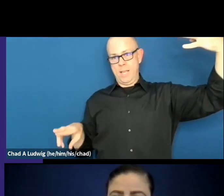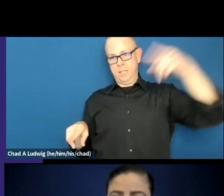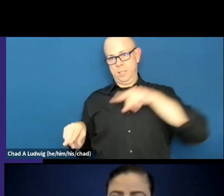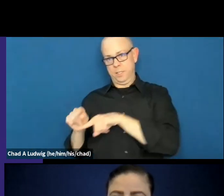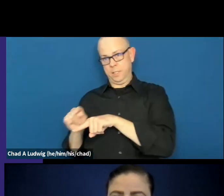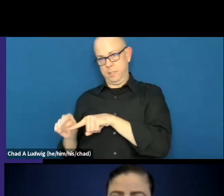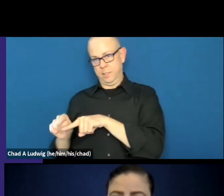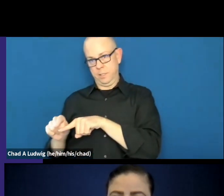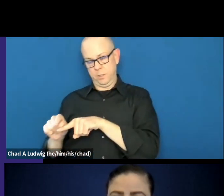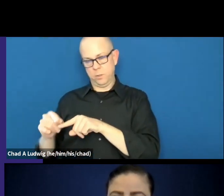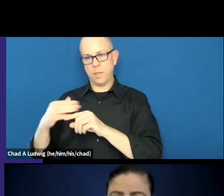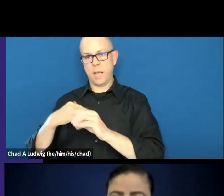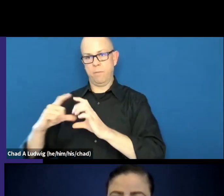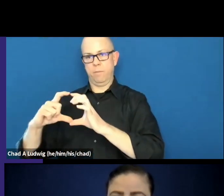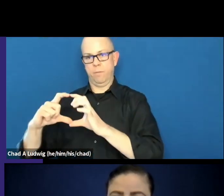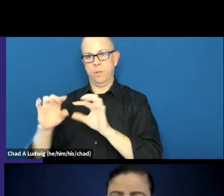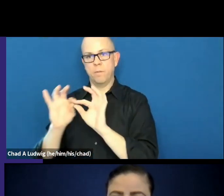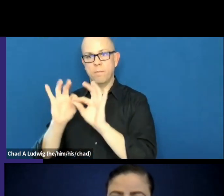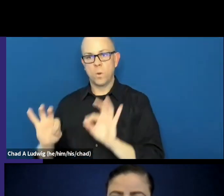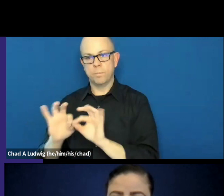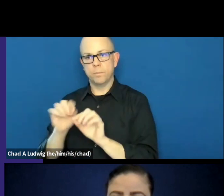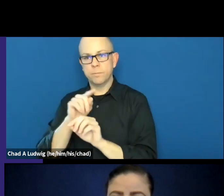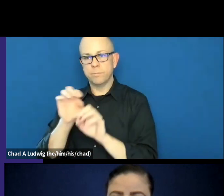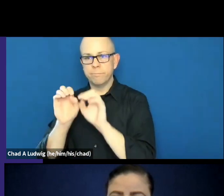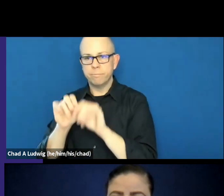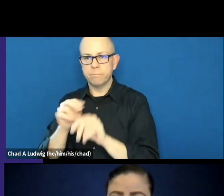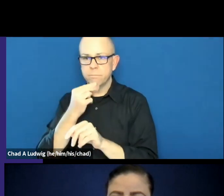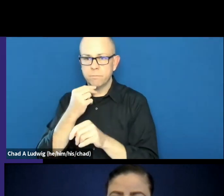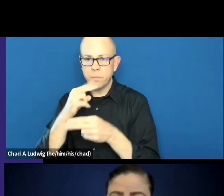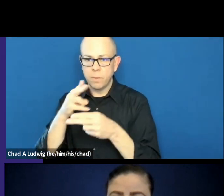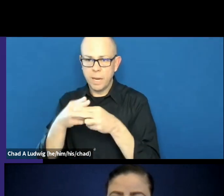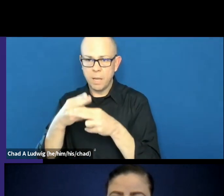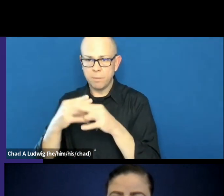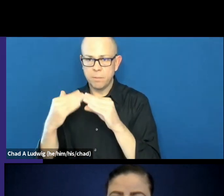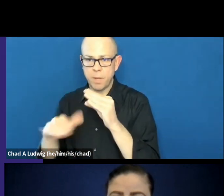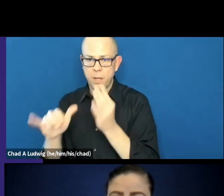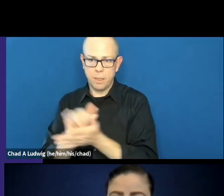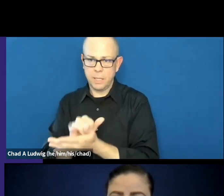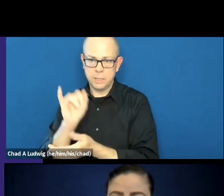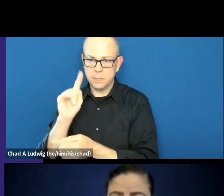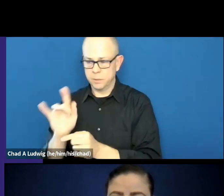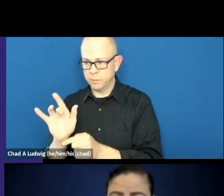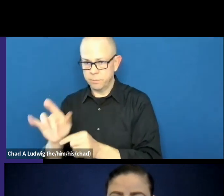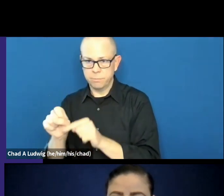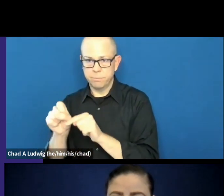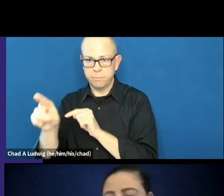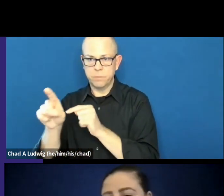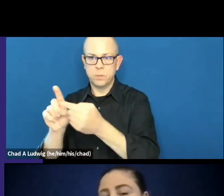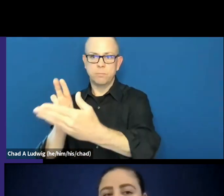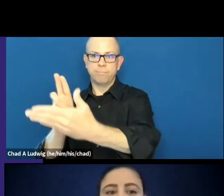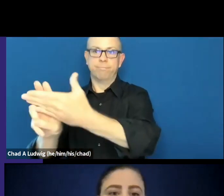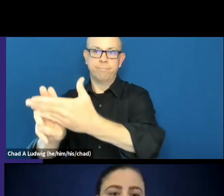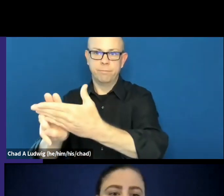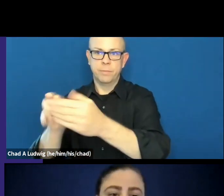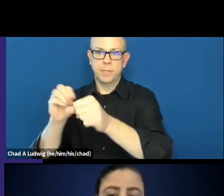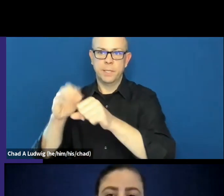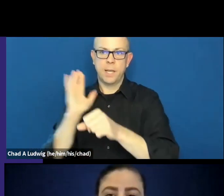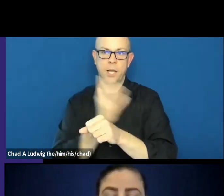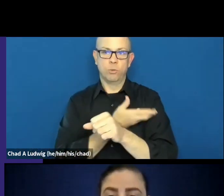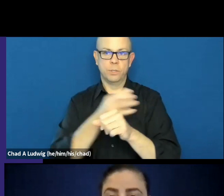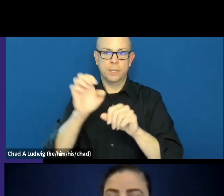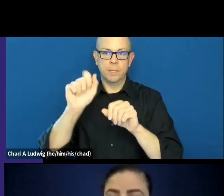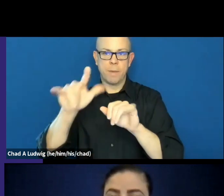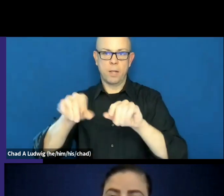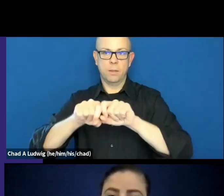and on the bottom right-hand side of the screen, there is a small form that you can fill out with your name and email address to subscribe to our